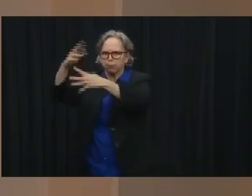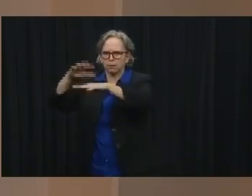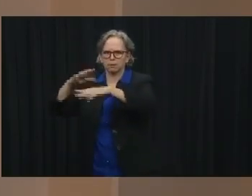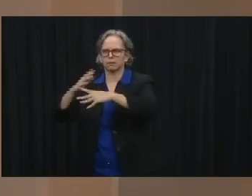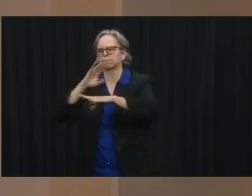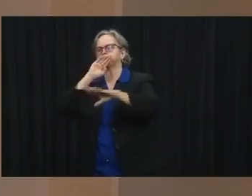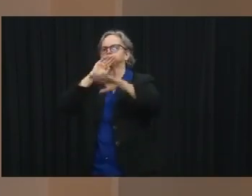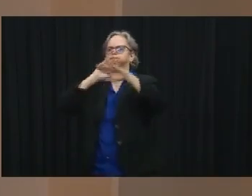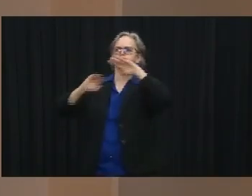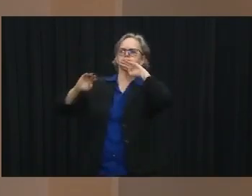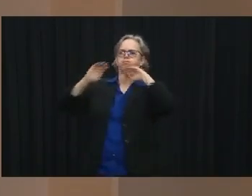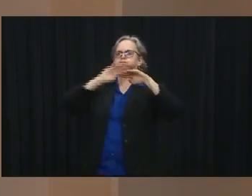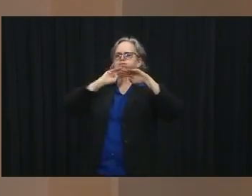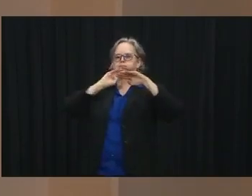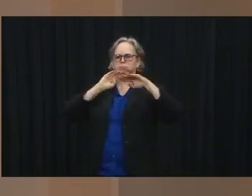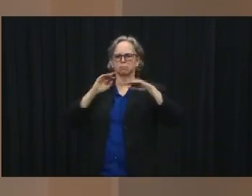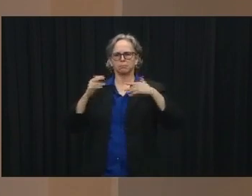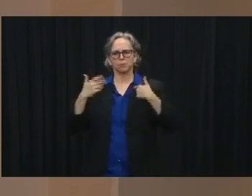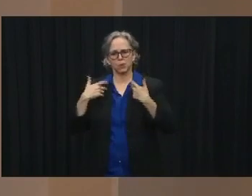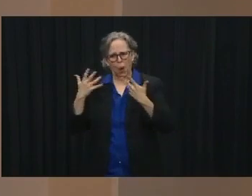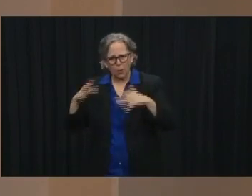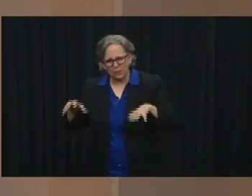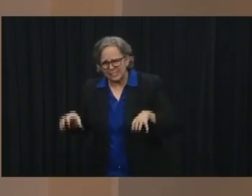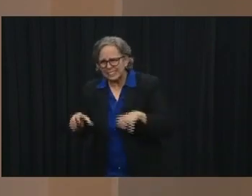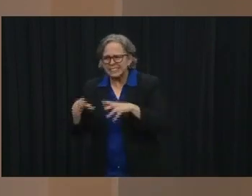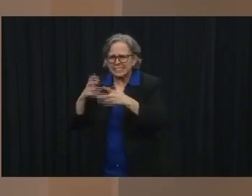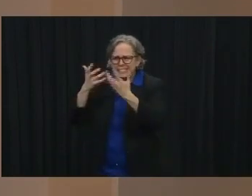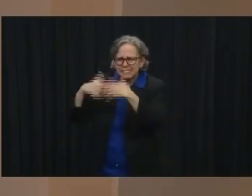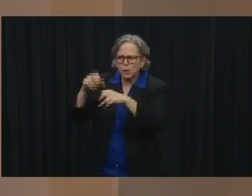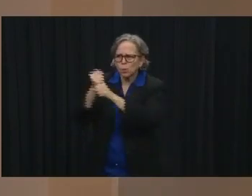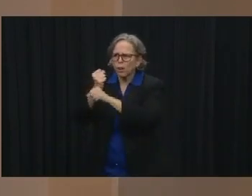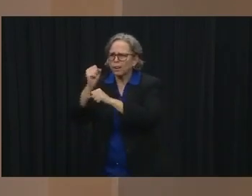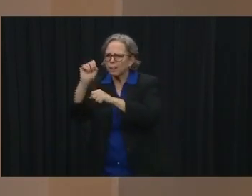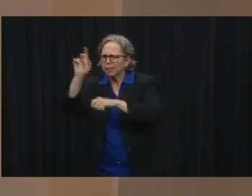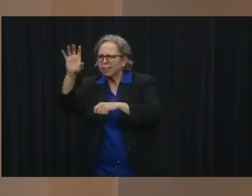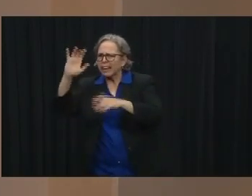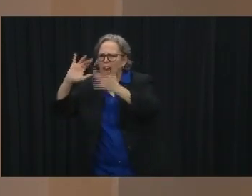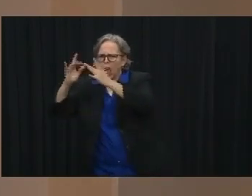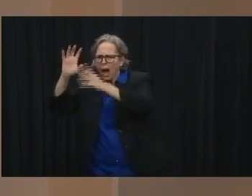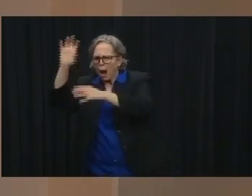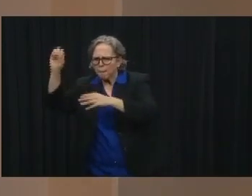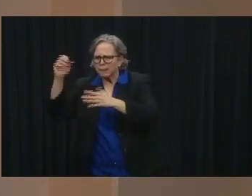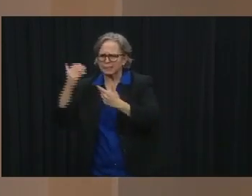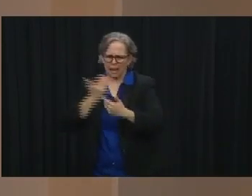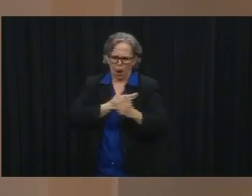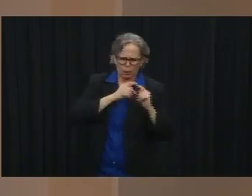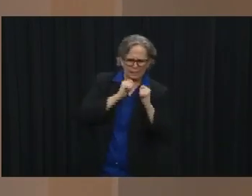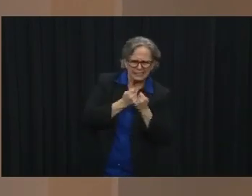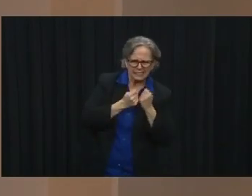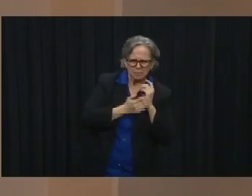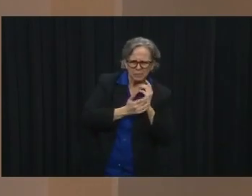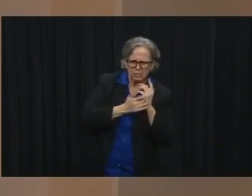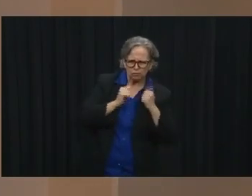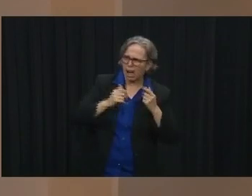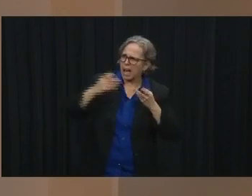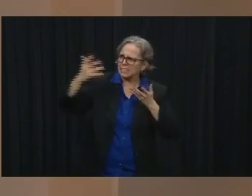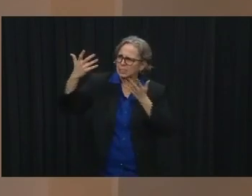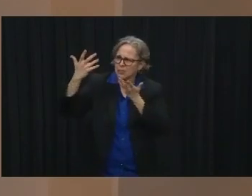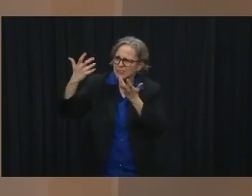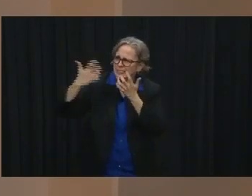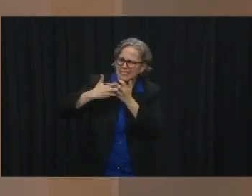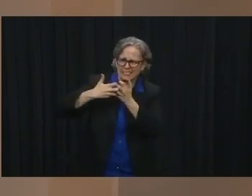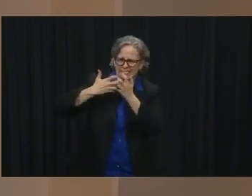internet service providers, and we're working with our team to try to expand that funnel as best as we can. But be